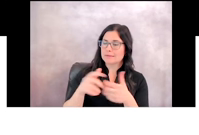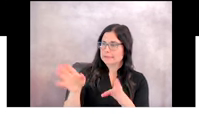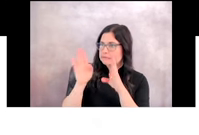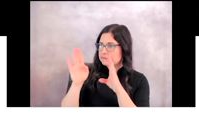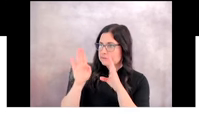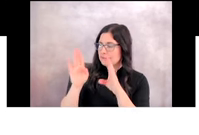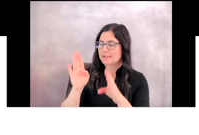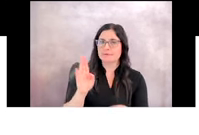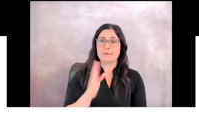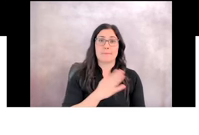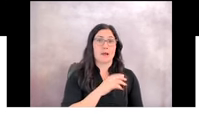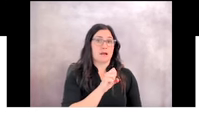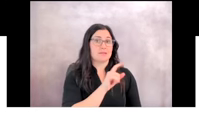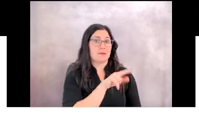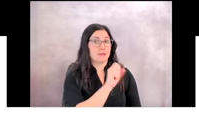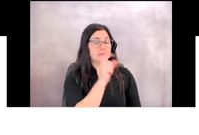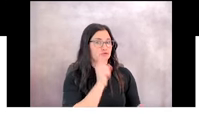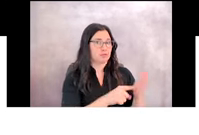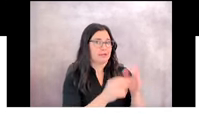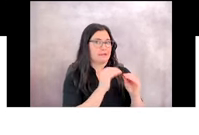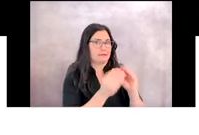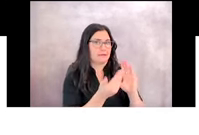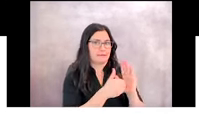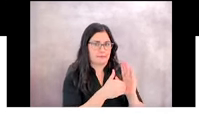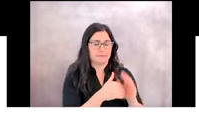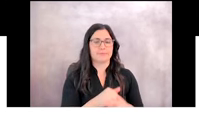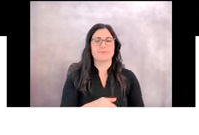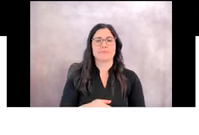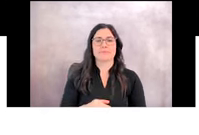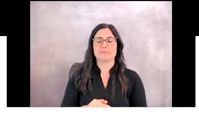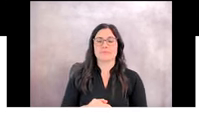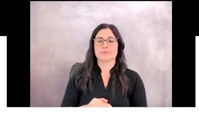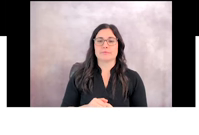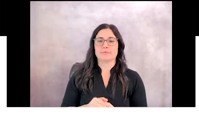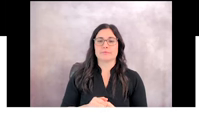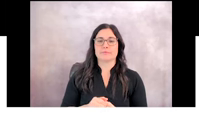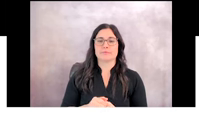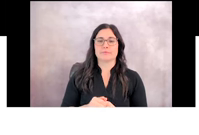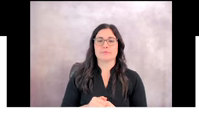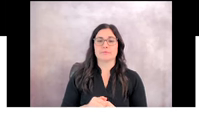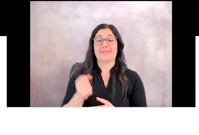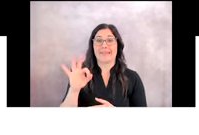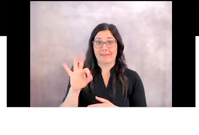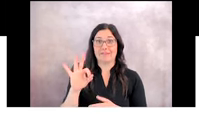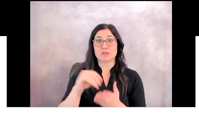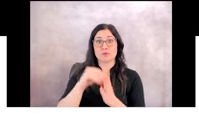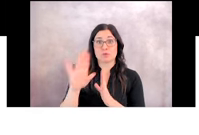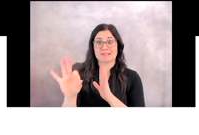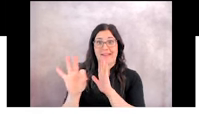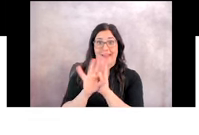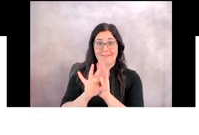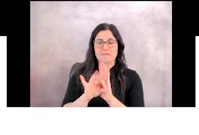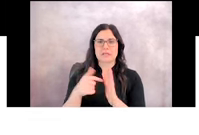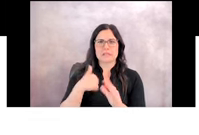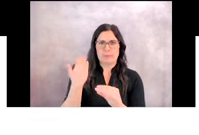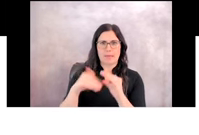and edit my syllabus again. I'm going to send an email to students who receive an F at the end of the course, encouraging them